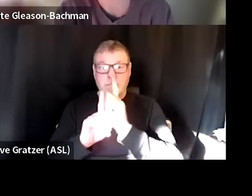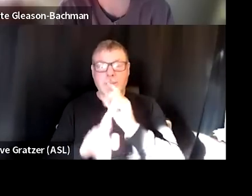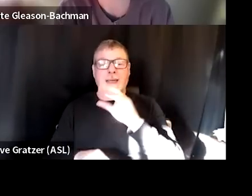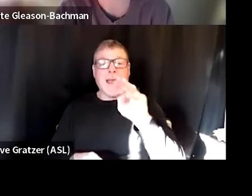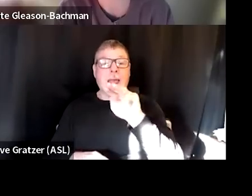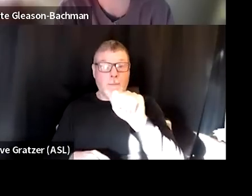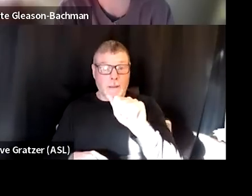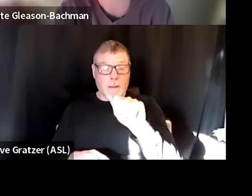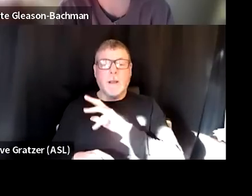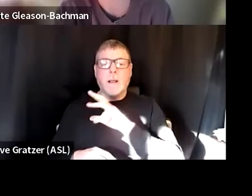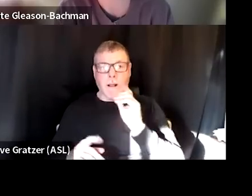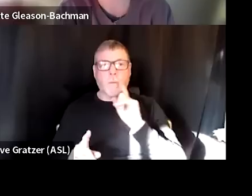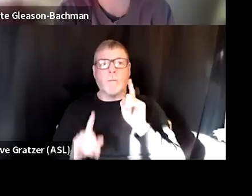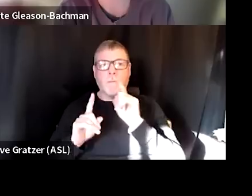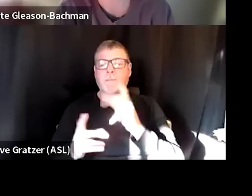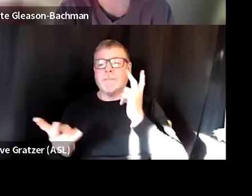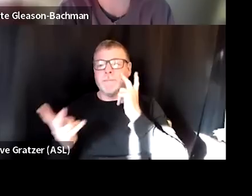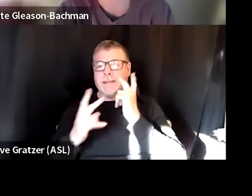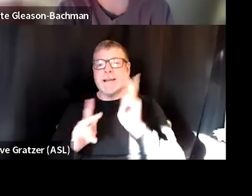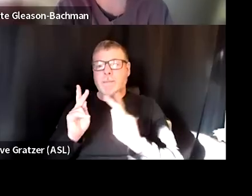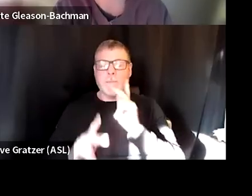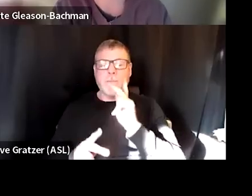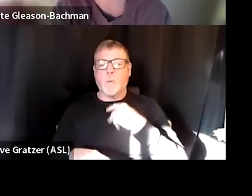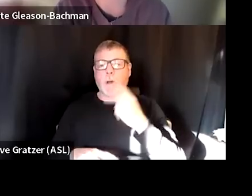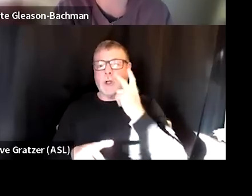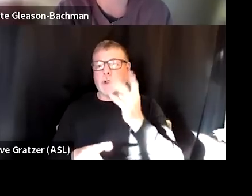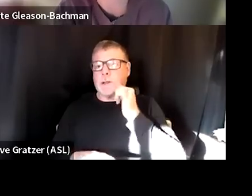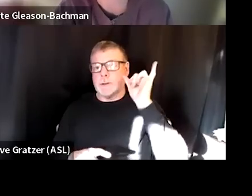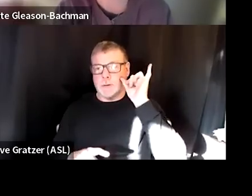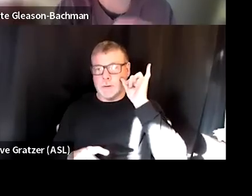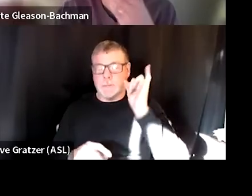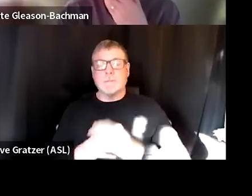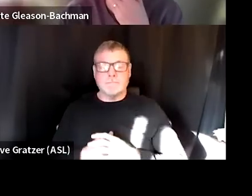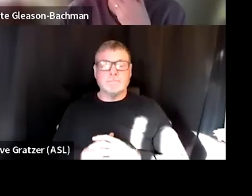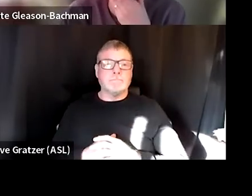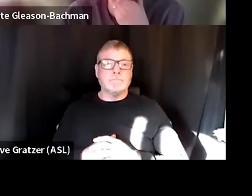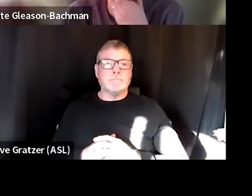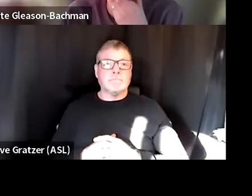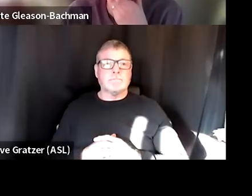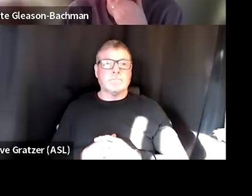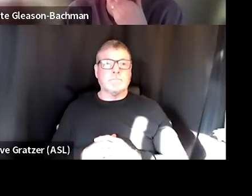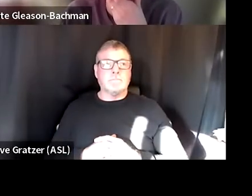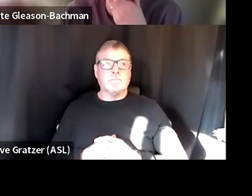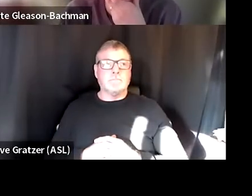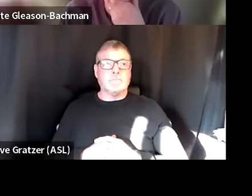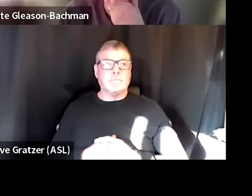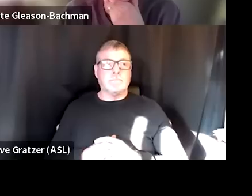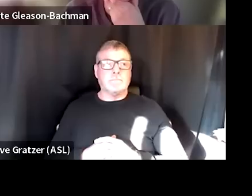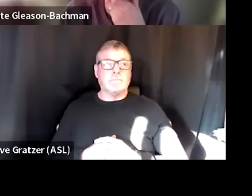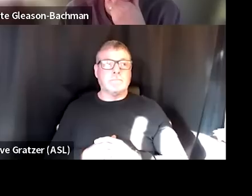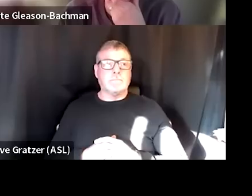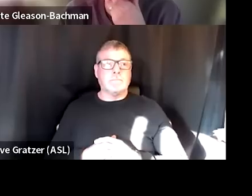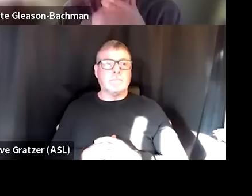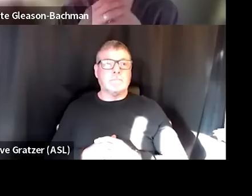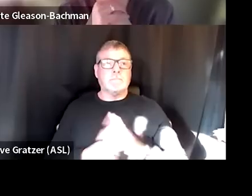So we'll try and go back to and see the people that we've seen the day before, that I seen the day before. Yeah, Denise is speaking